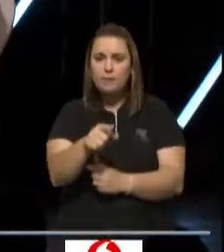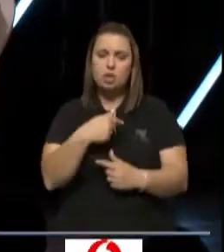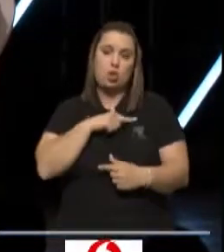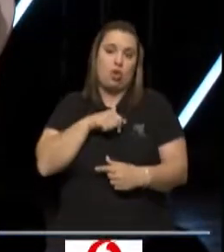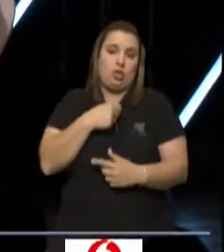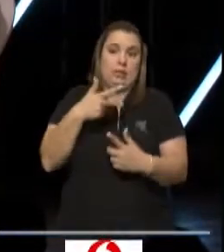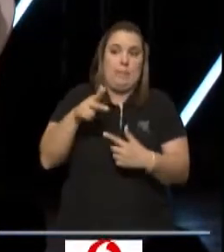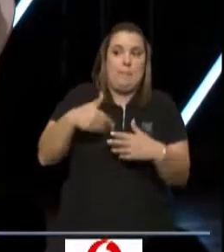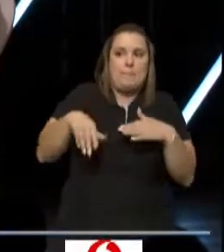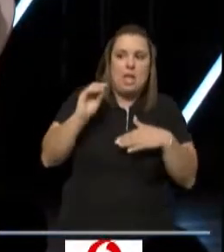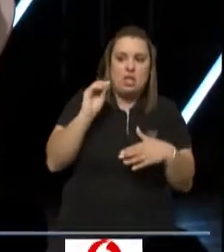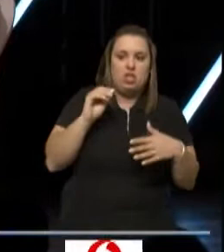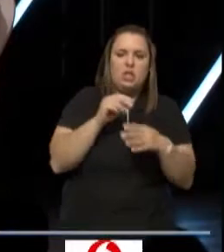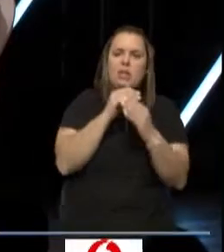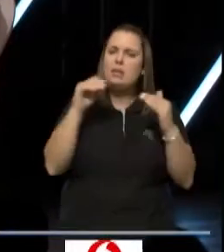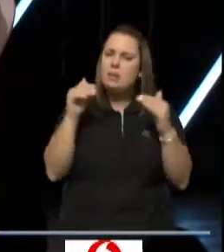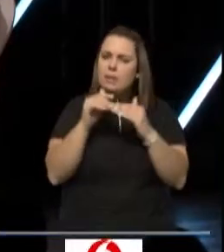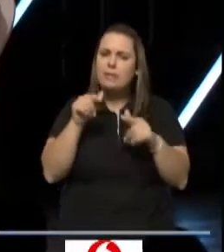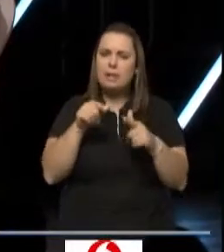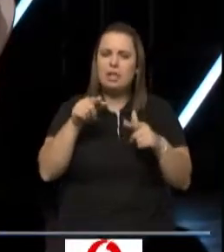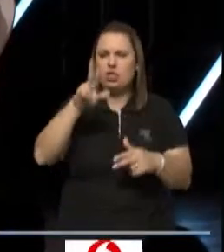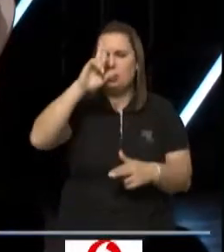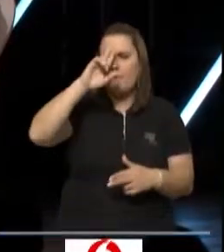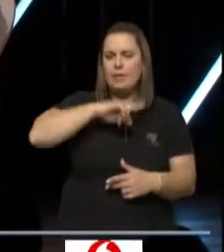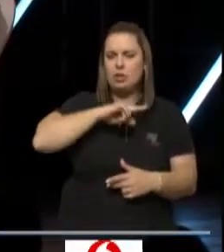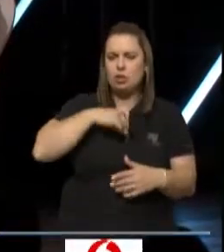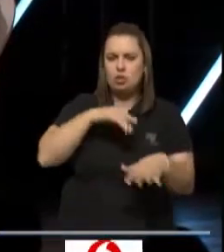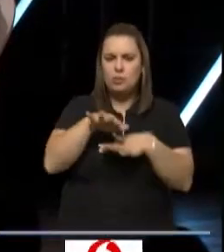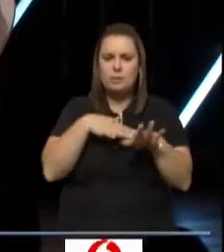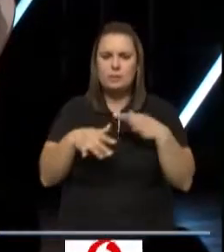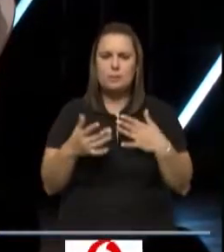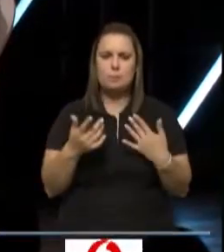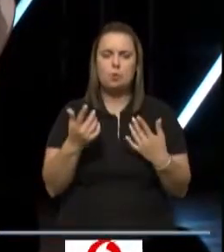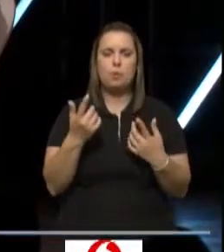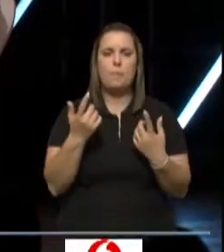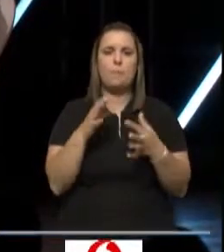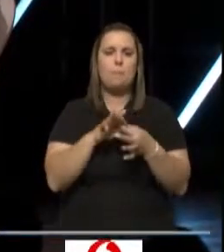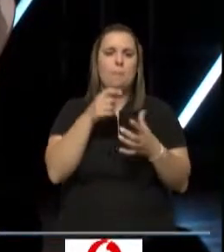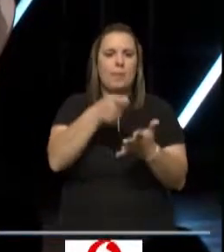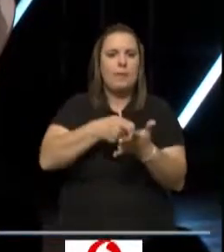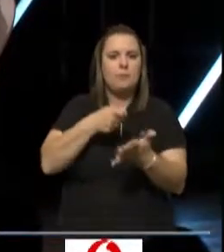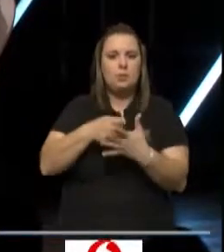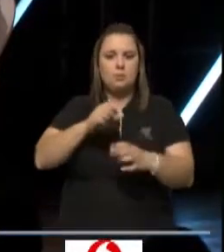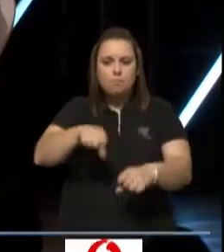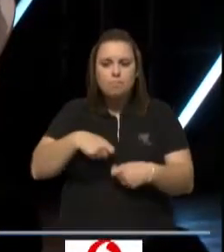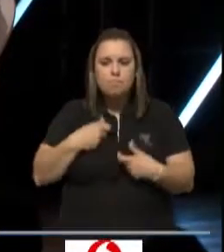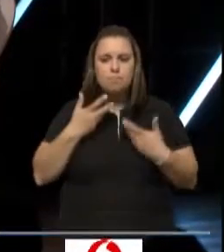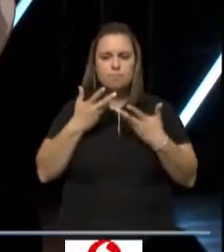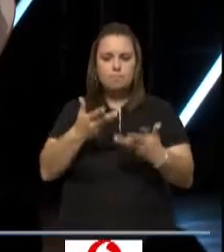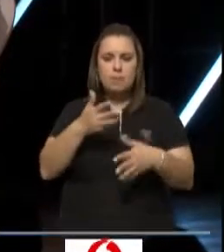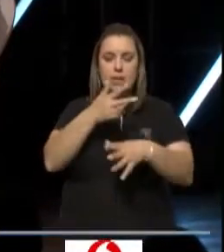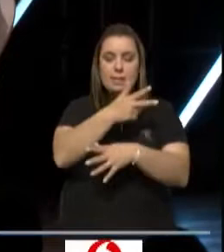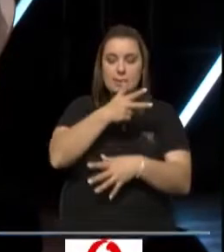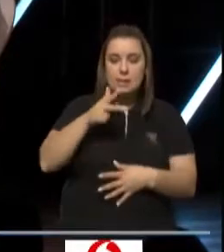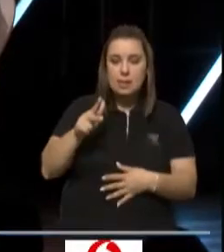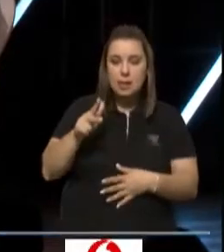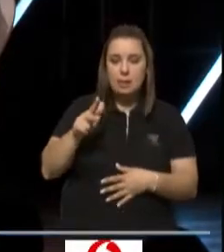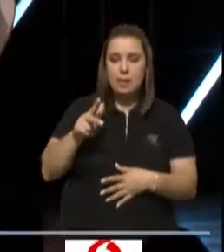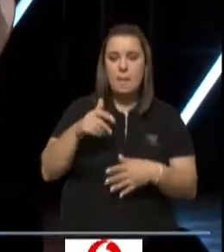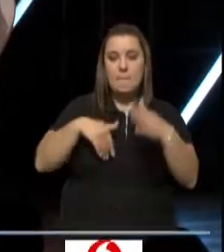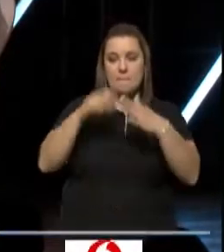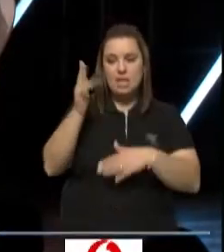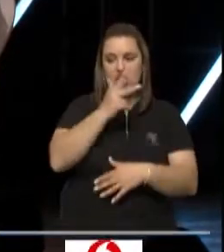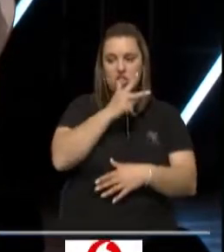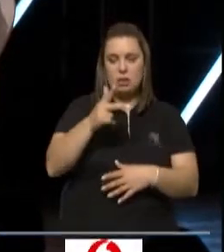China, 400 million. With such a level of effort that we have to make in investments,